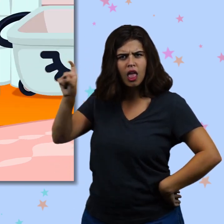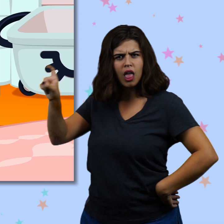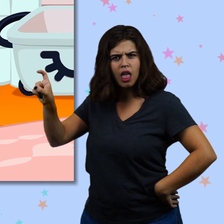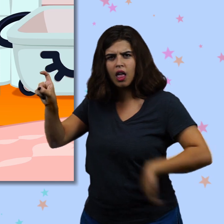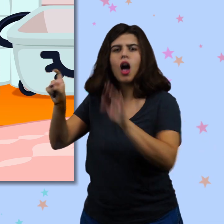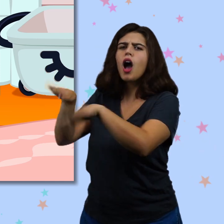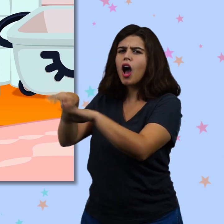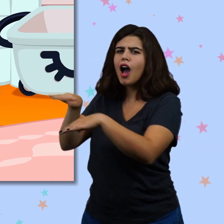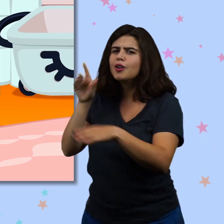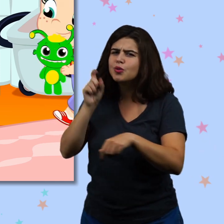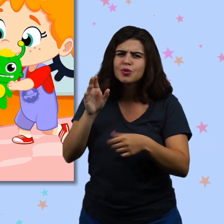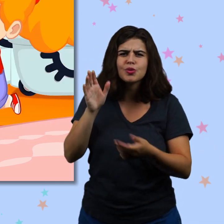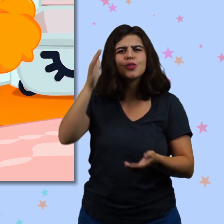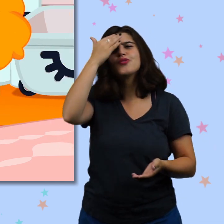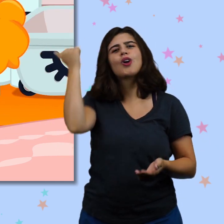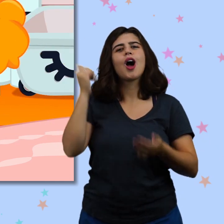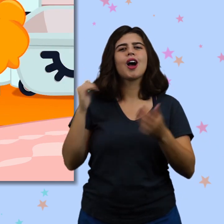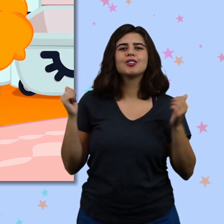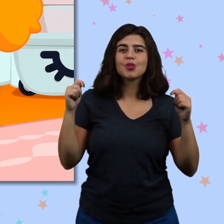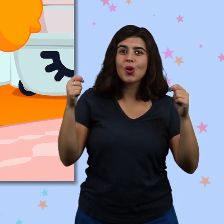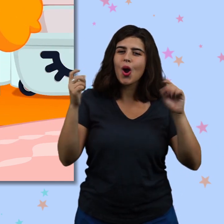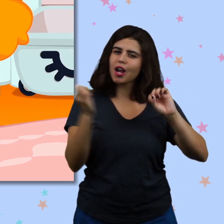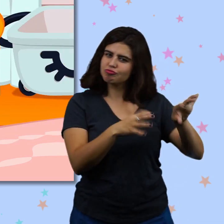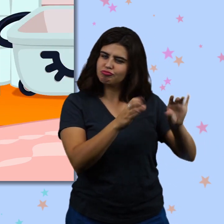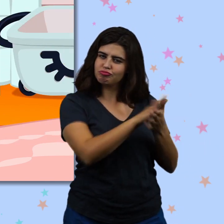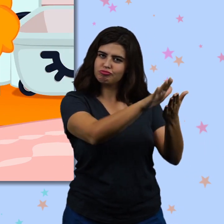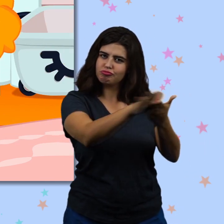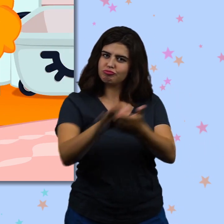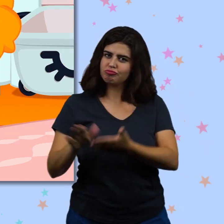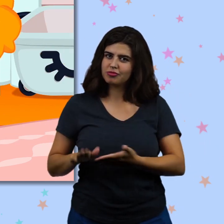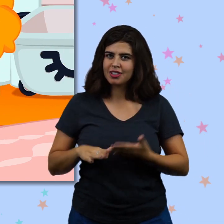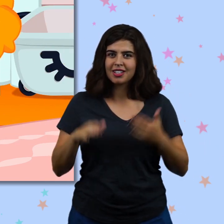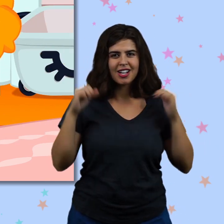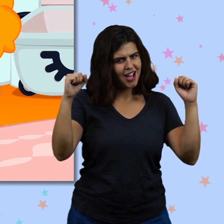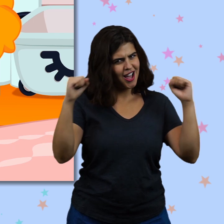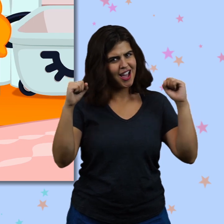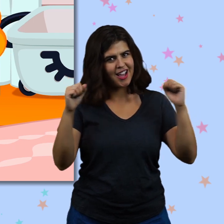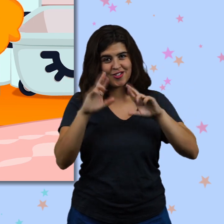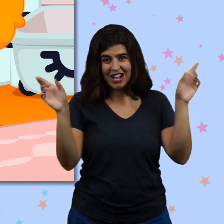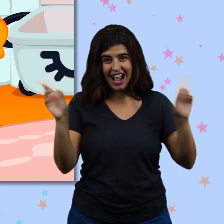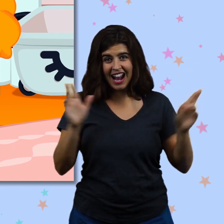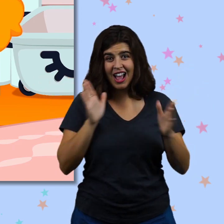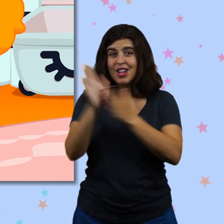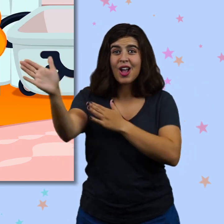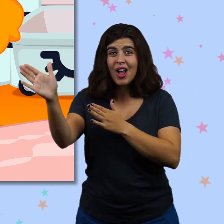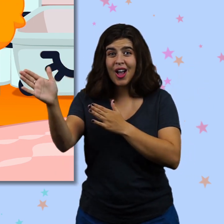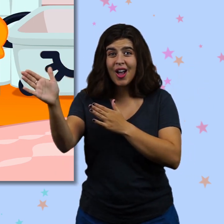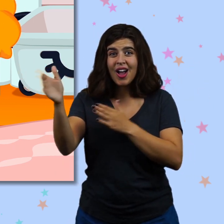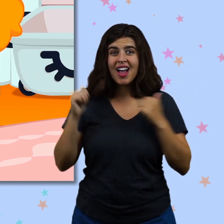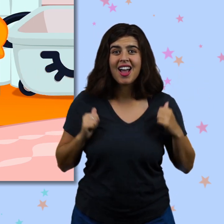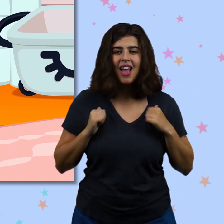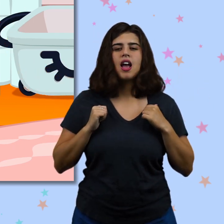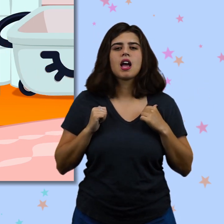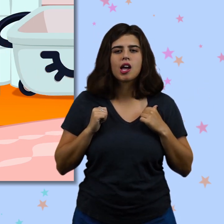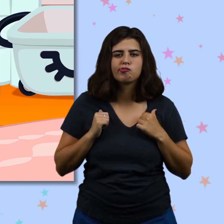Where's Phoebe going? Of course, we forgot to put in a toy. All right, we're ready to go to